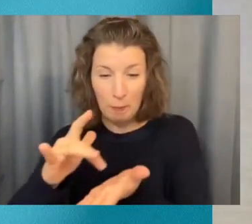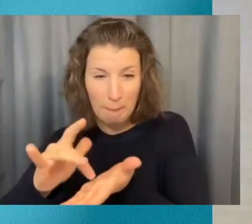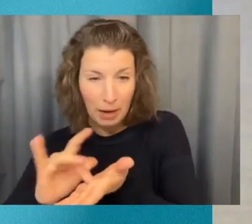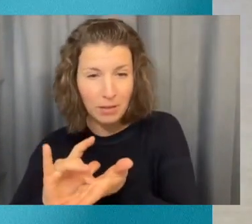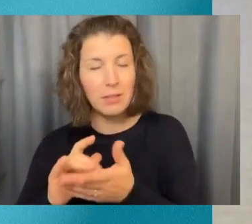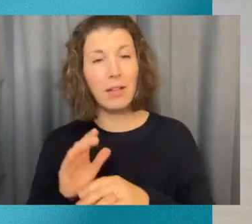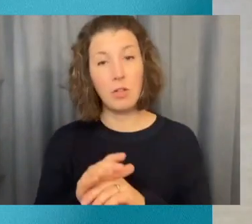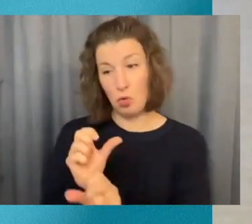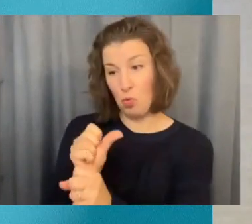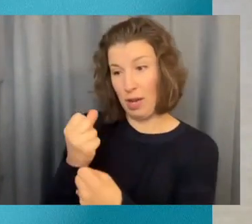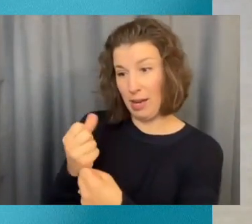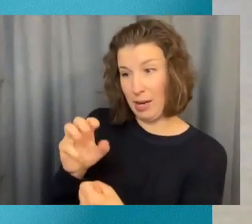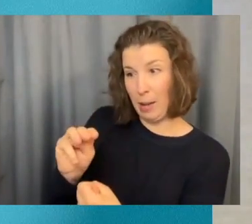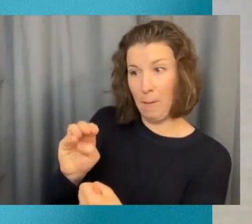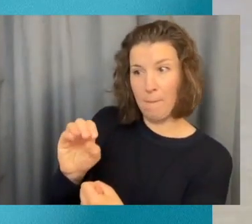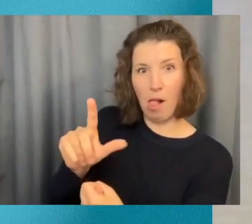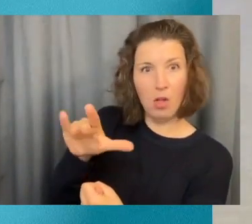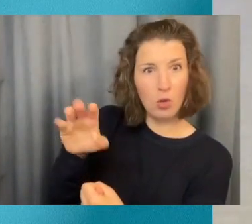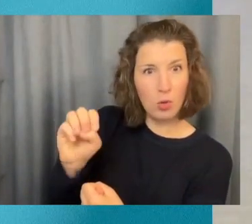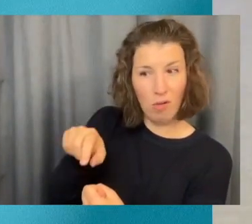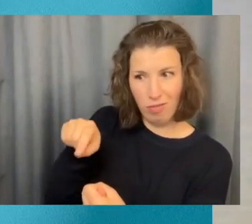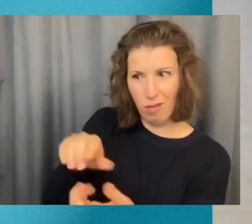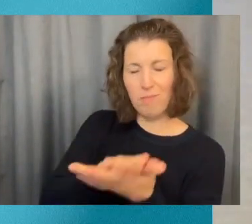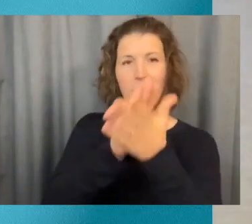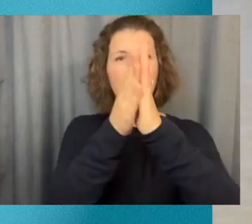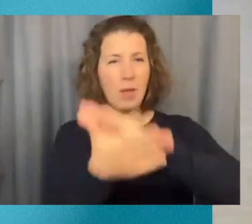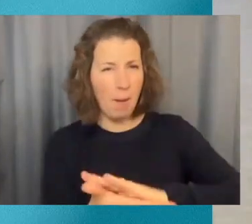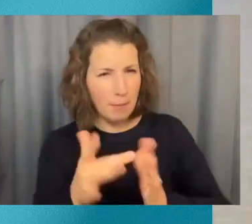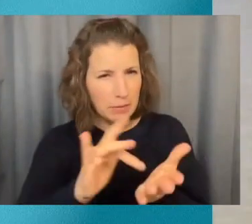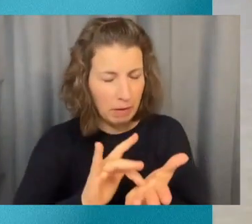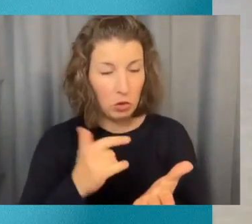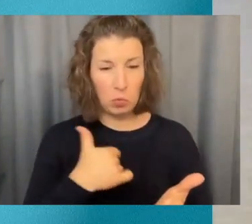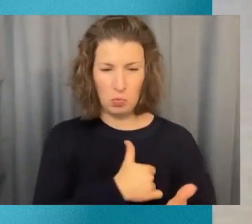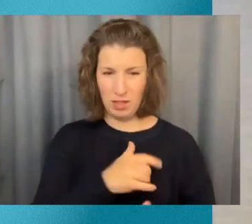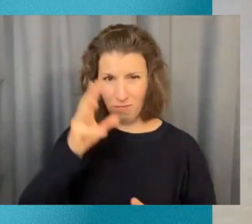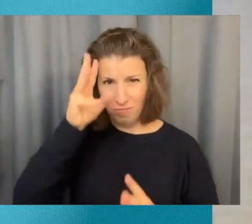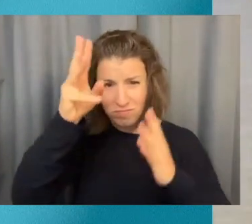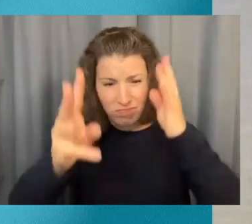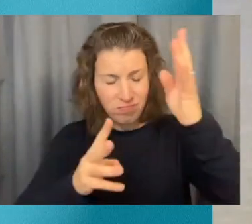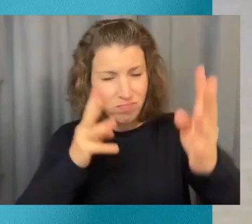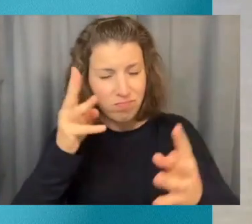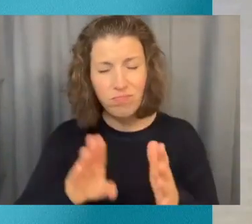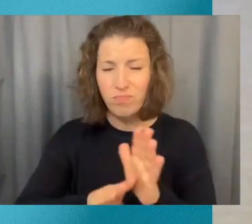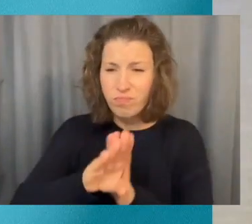that becomes a medicine. As we come up with new detections